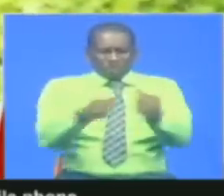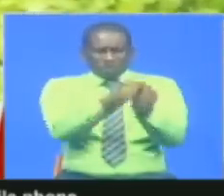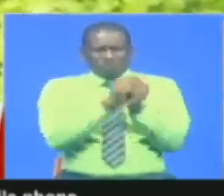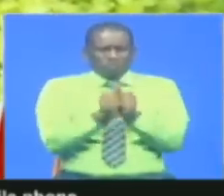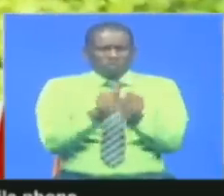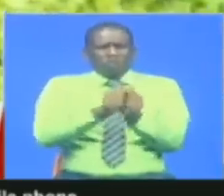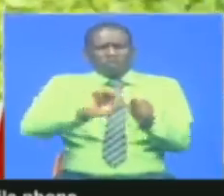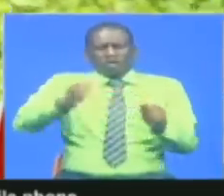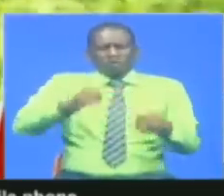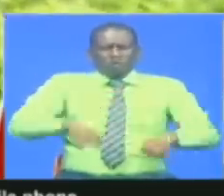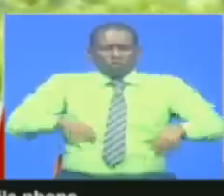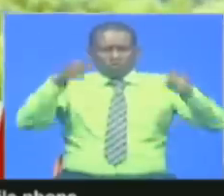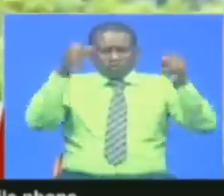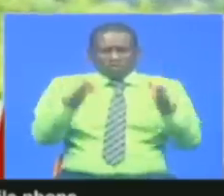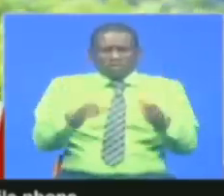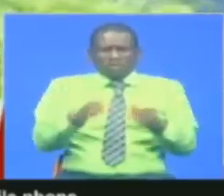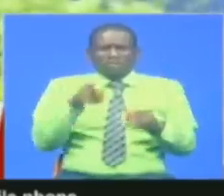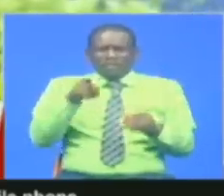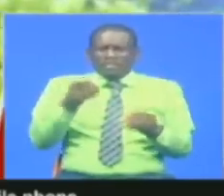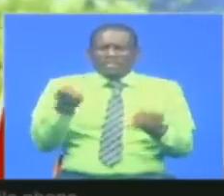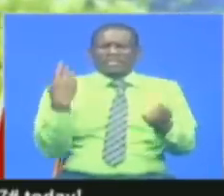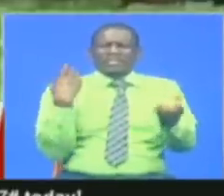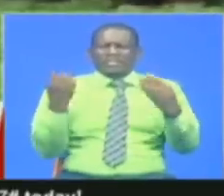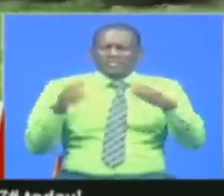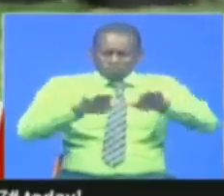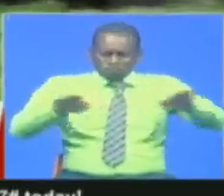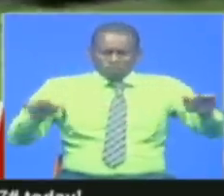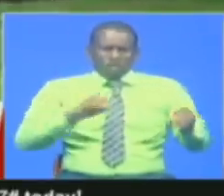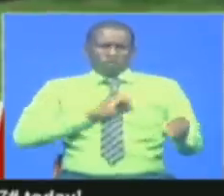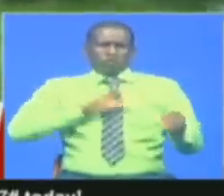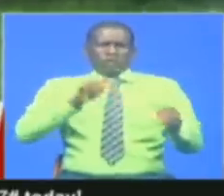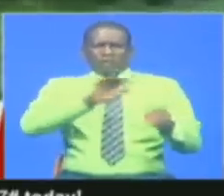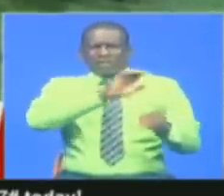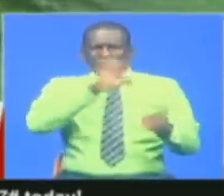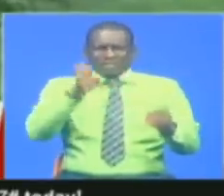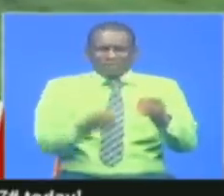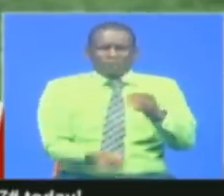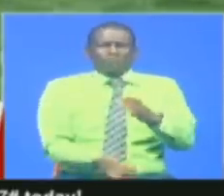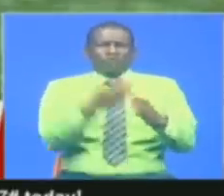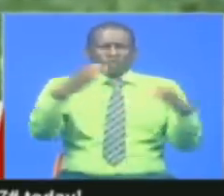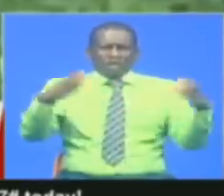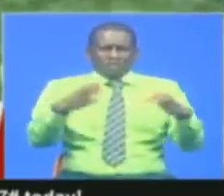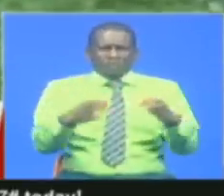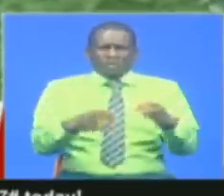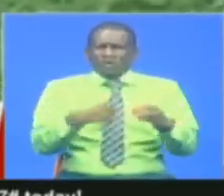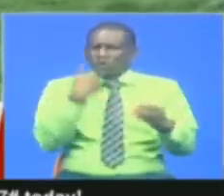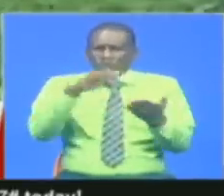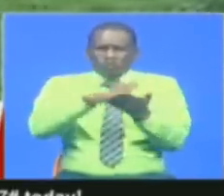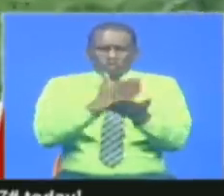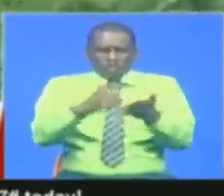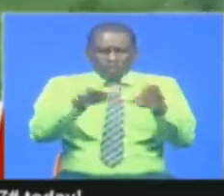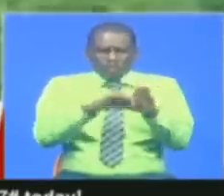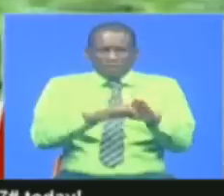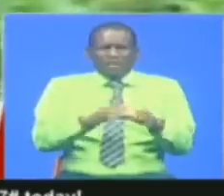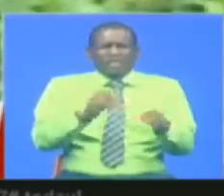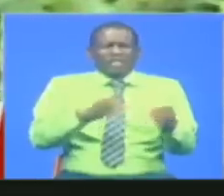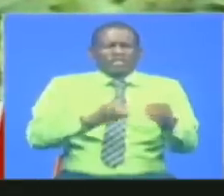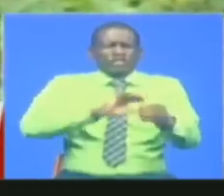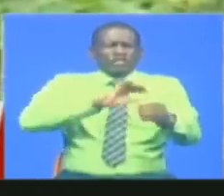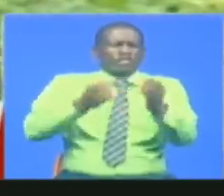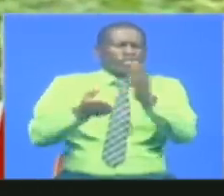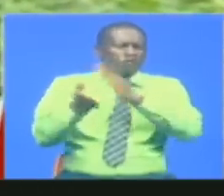county officials. Kibore Tea Plantation is owned by Eastern Produce Company, whose major shareholder is once powerful